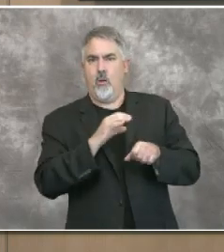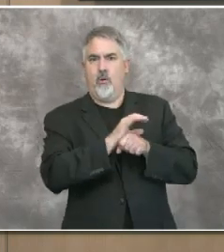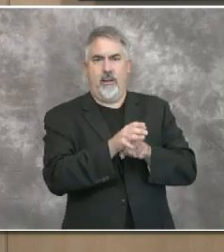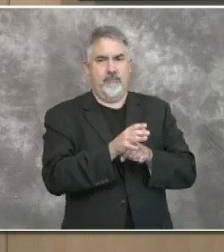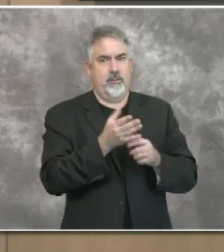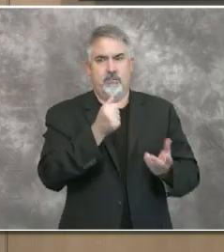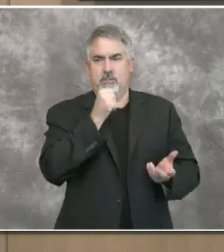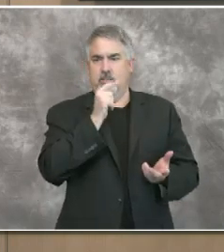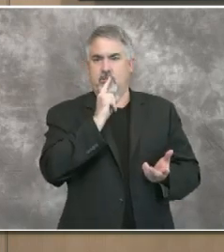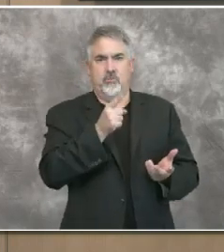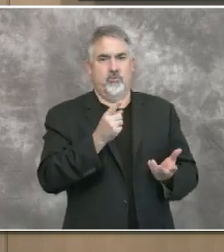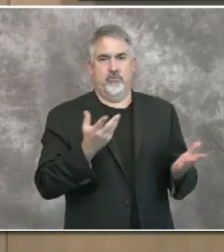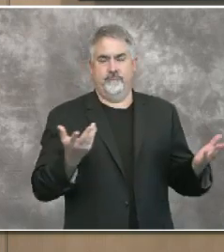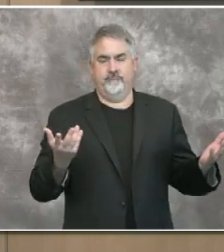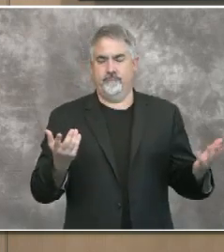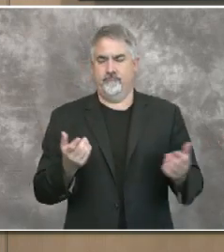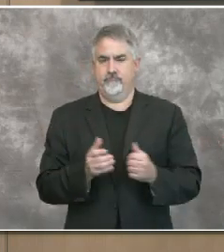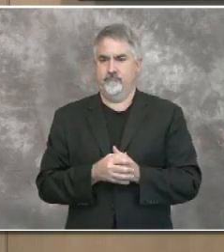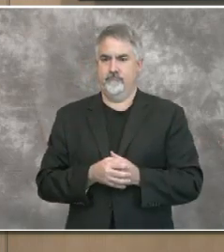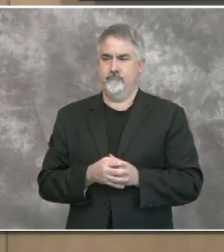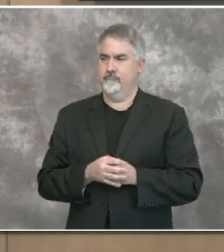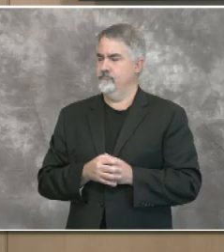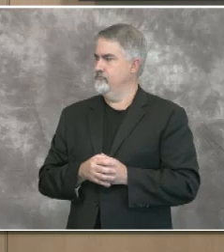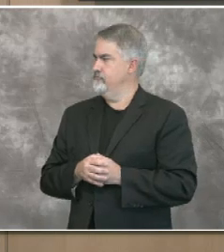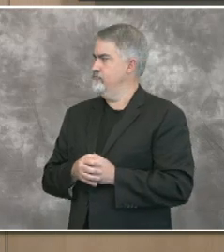patients in it, but it's a specific